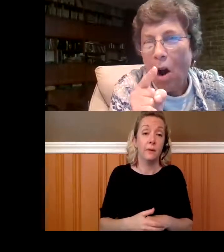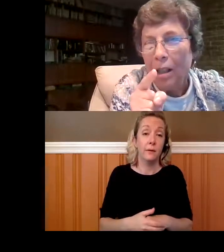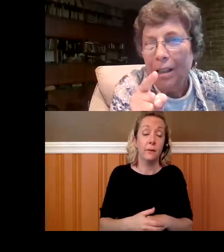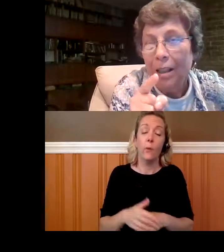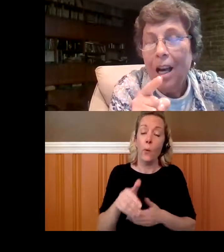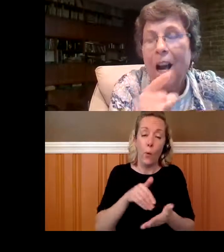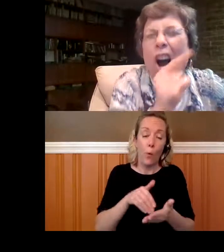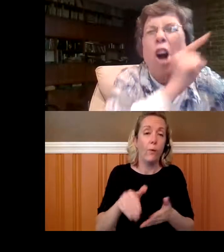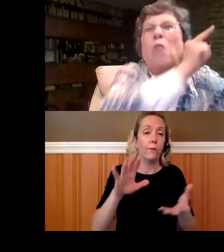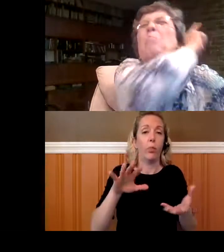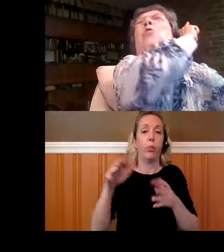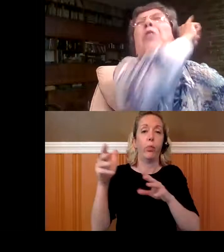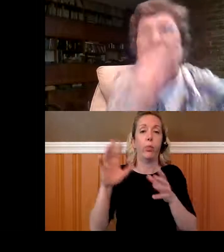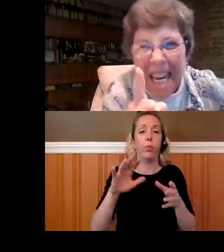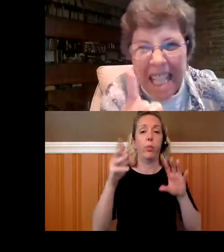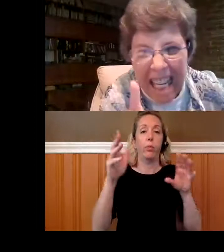routinely.